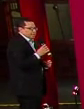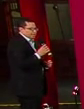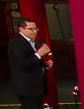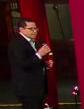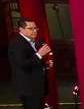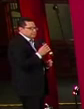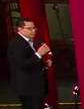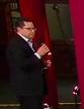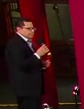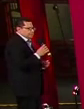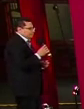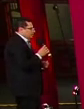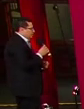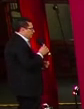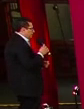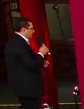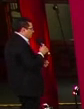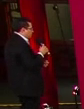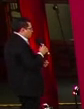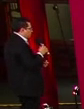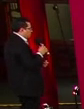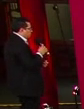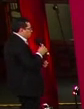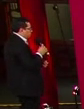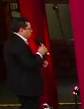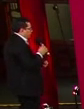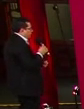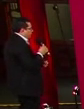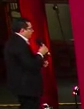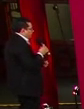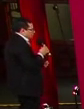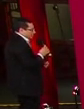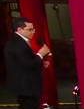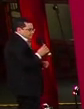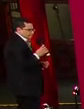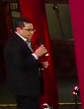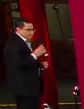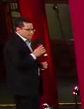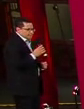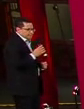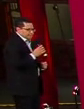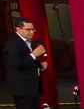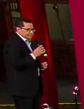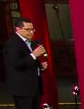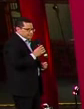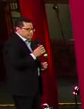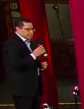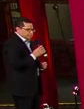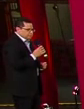confirmed, and we have almost 20,000 negative cases,